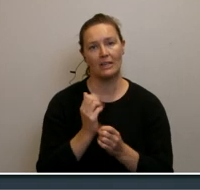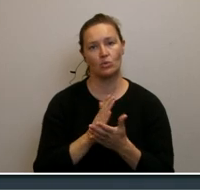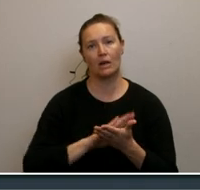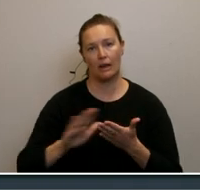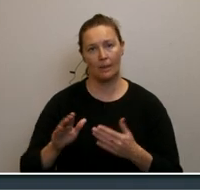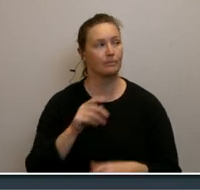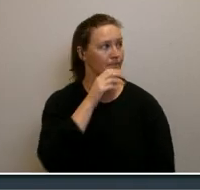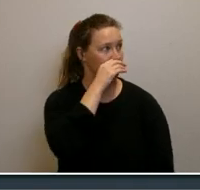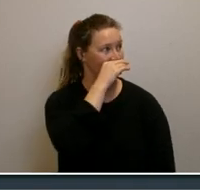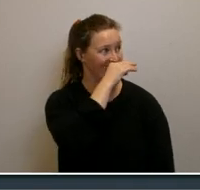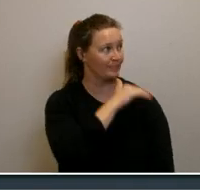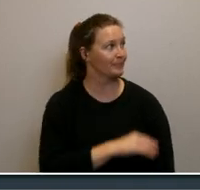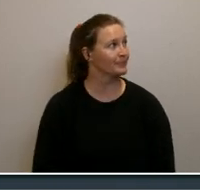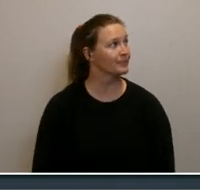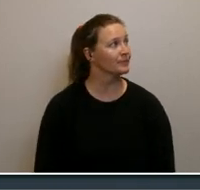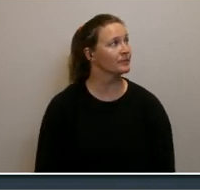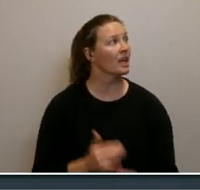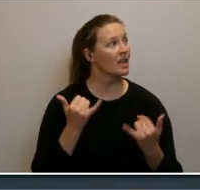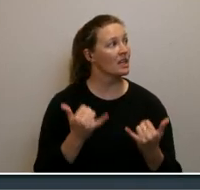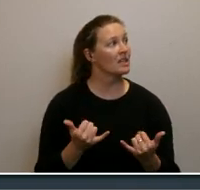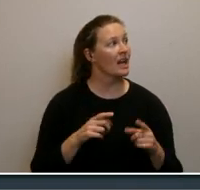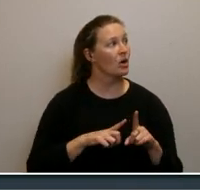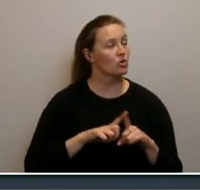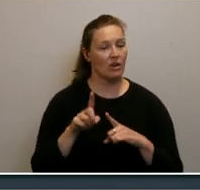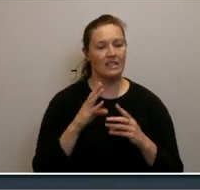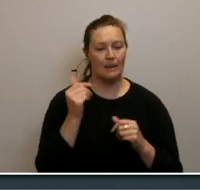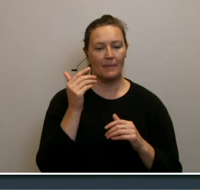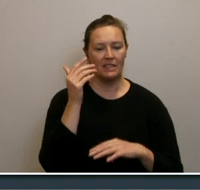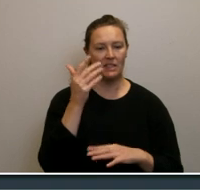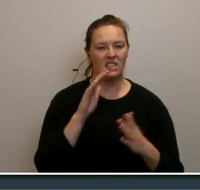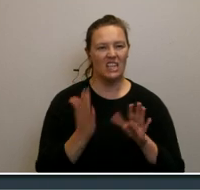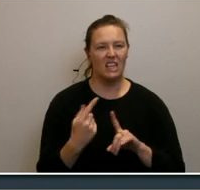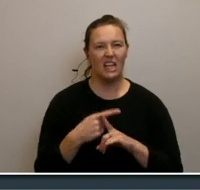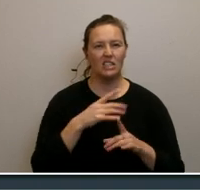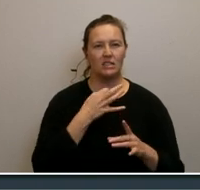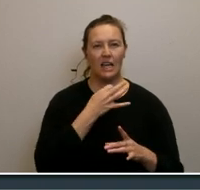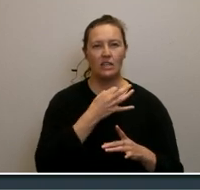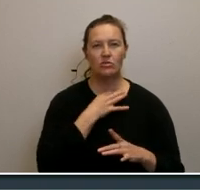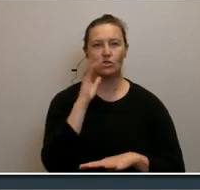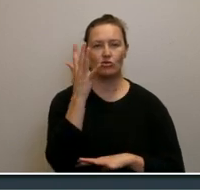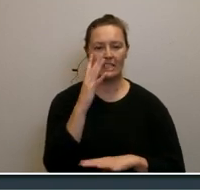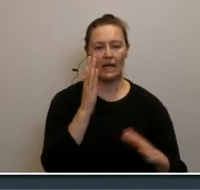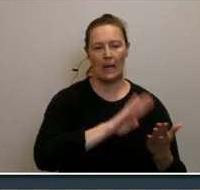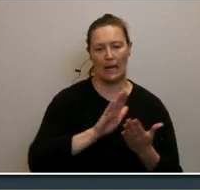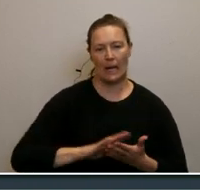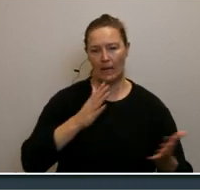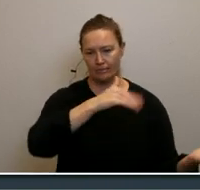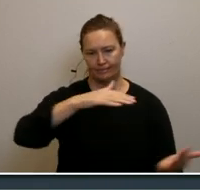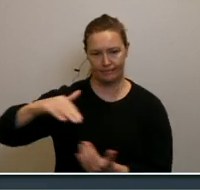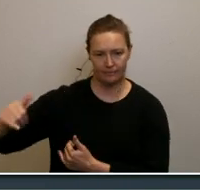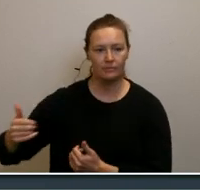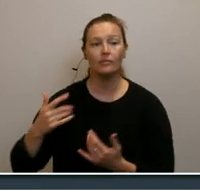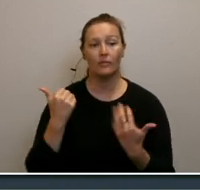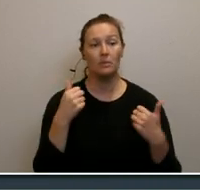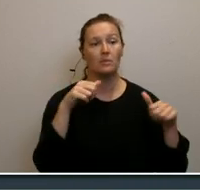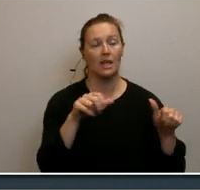cleared. We're now working to clear dead and dangerous trees, which have now been removed. And we've got a team of growing